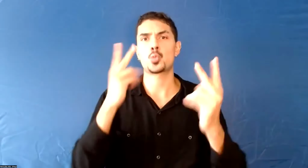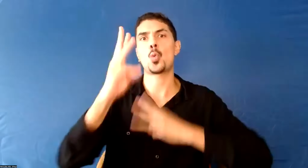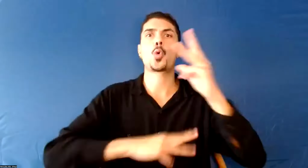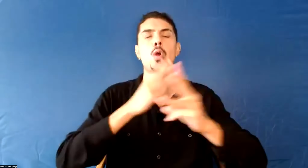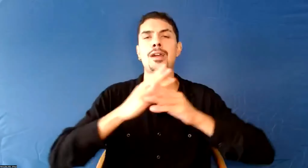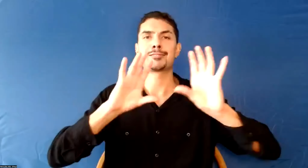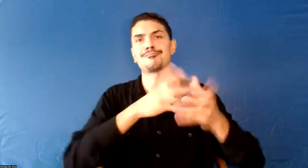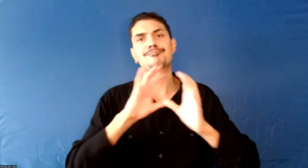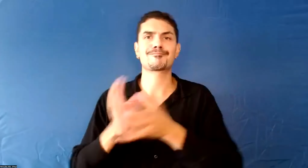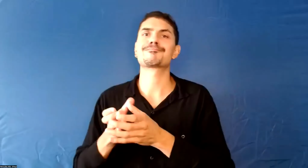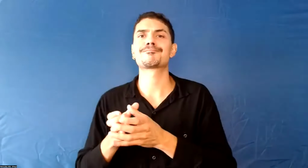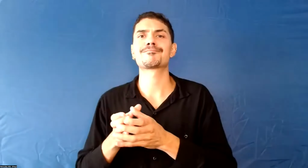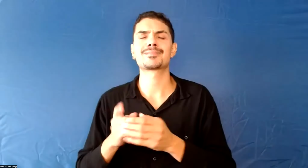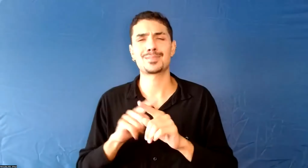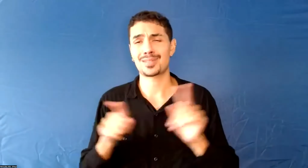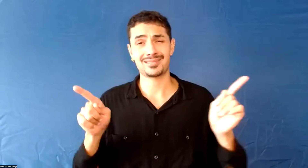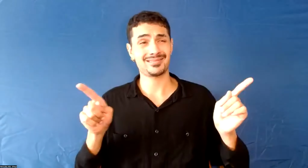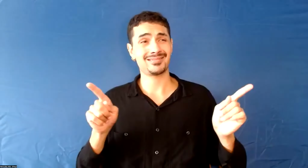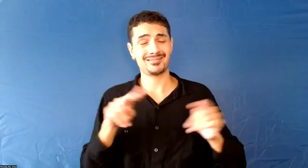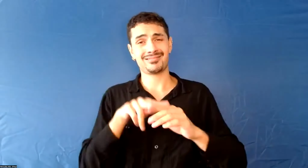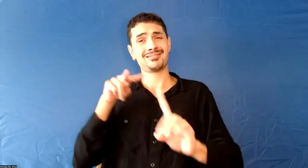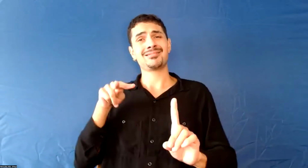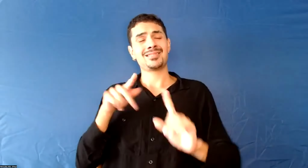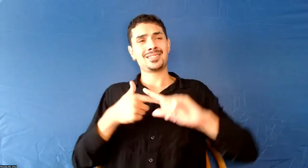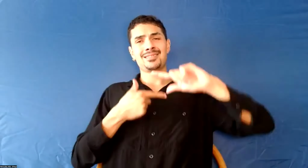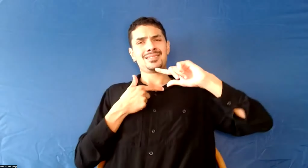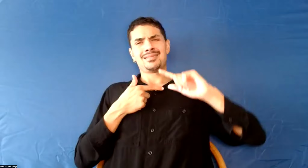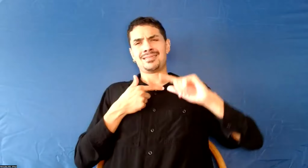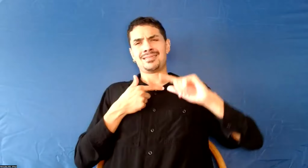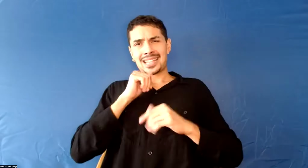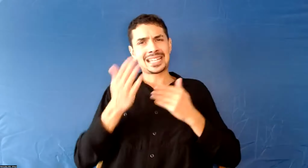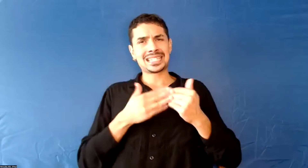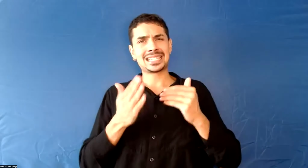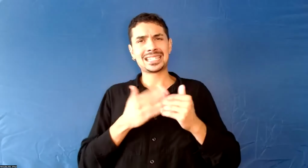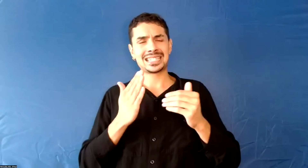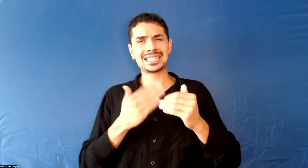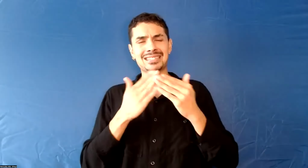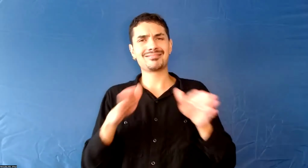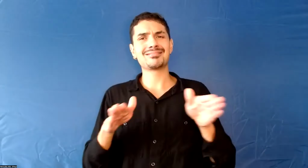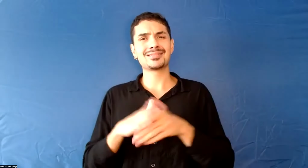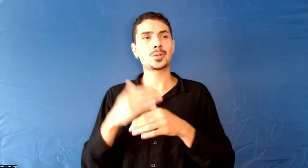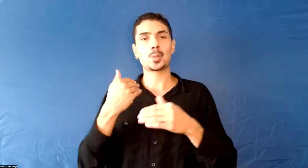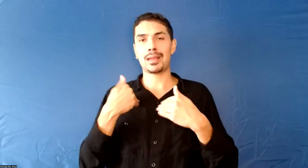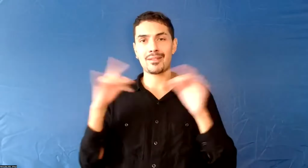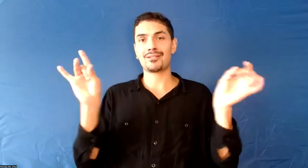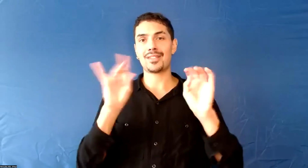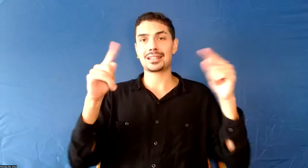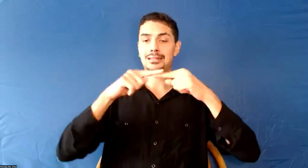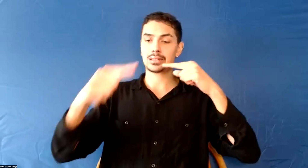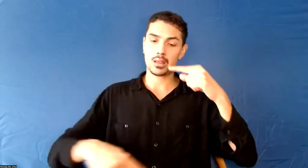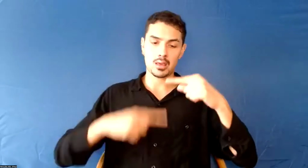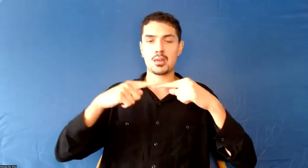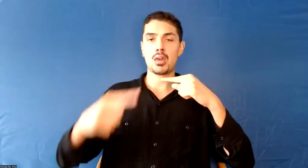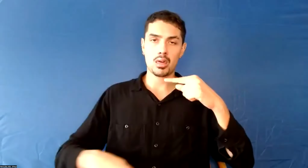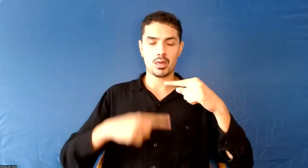they're not cut and dry. We have cycles of violence where we can restore our